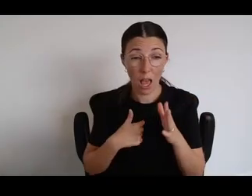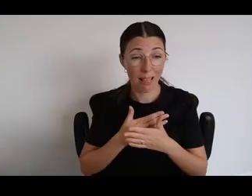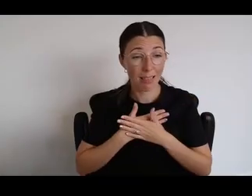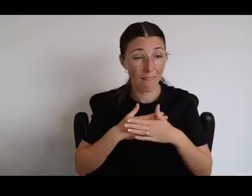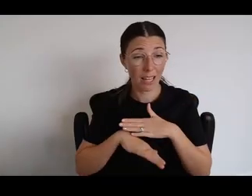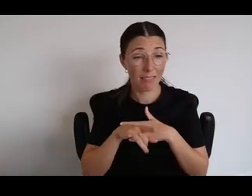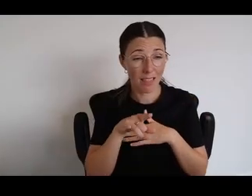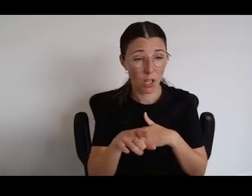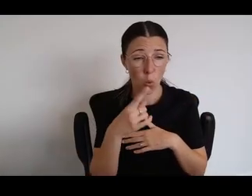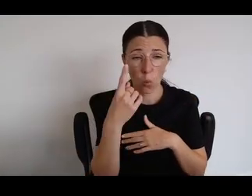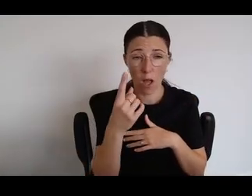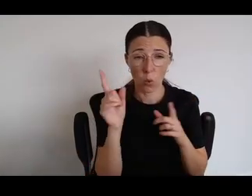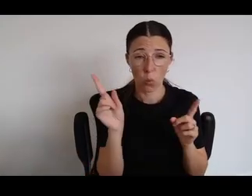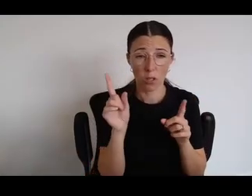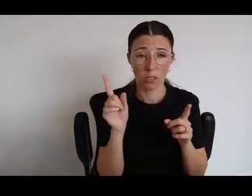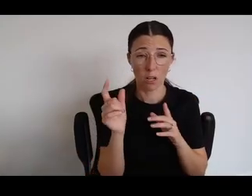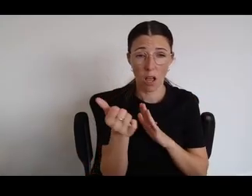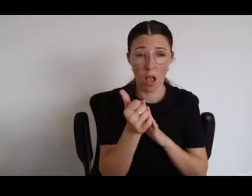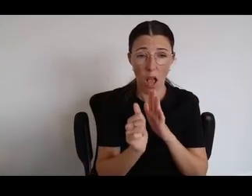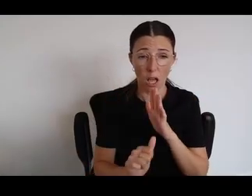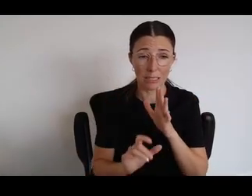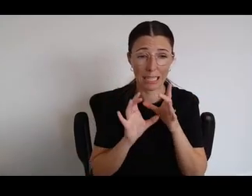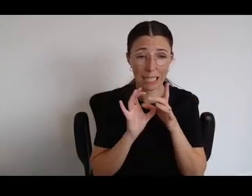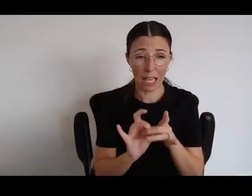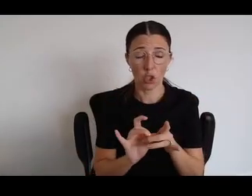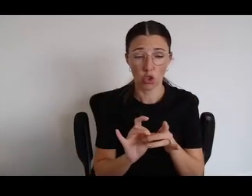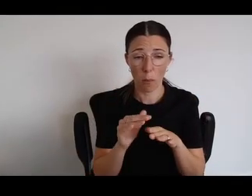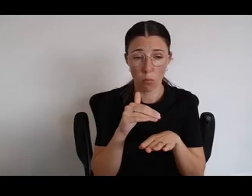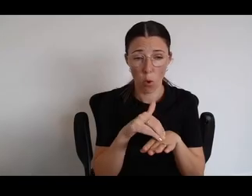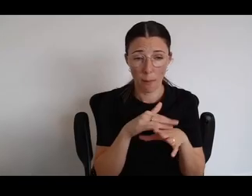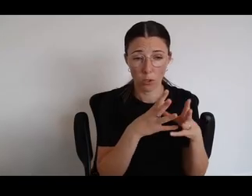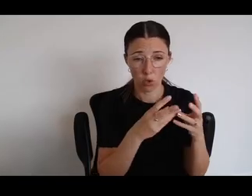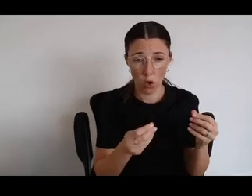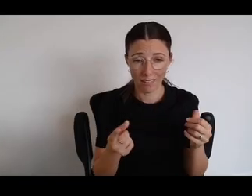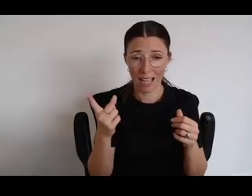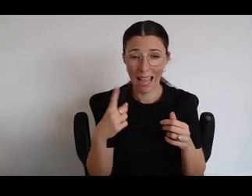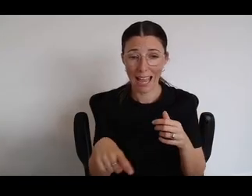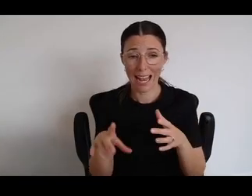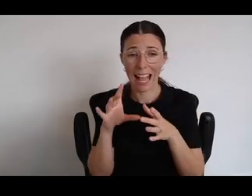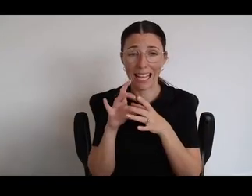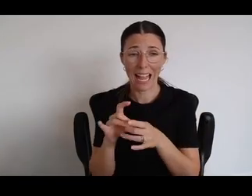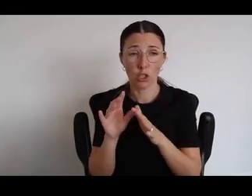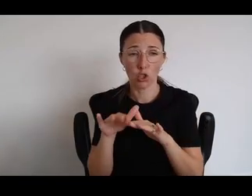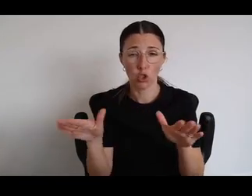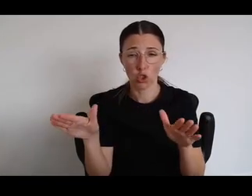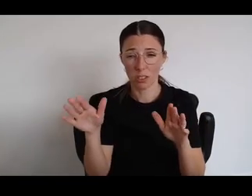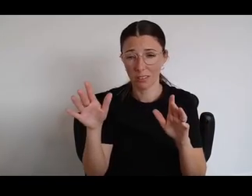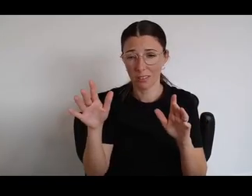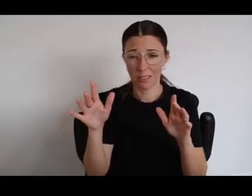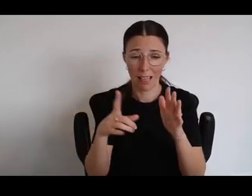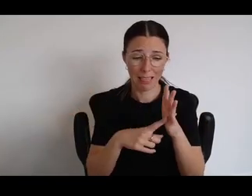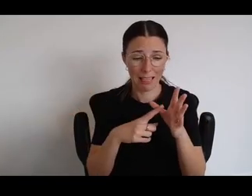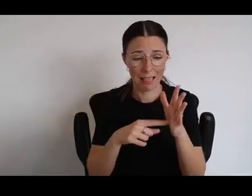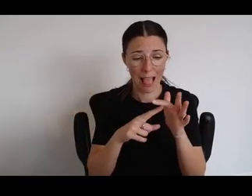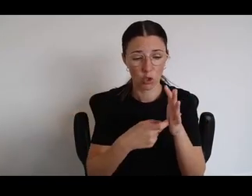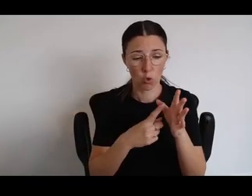them is that the arts engage problem solving and engage students' lateral thinking abilities, which we're talking